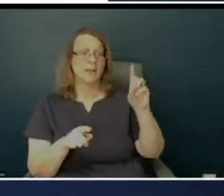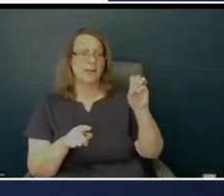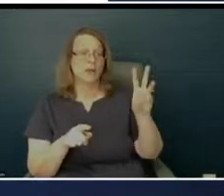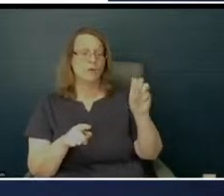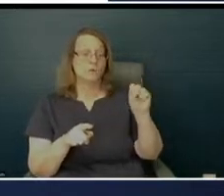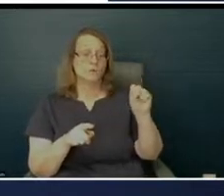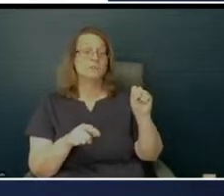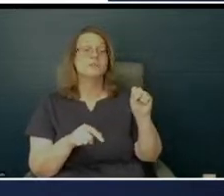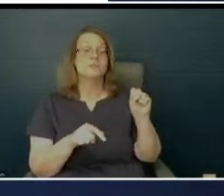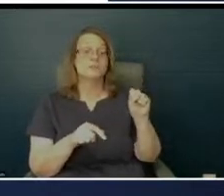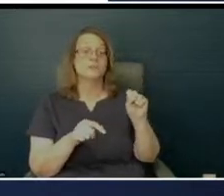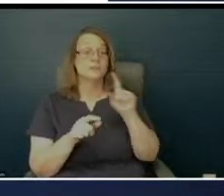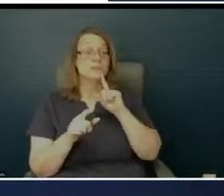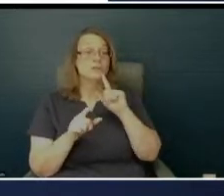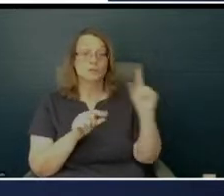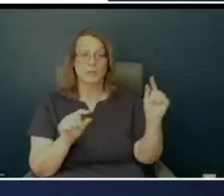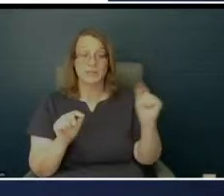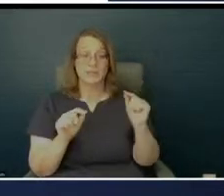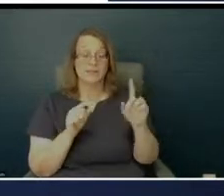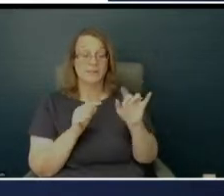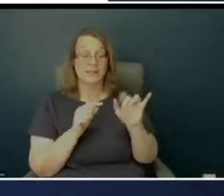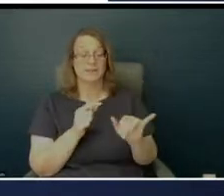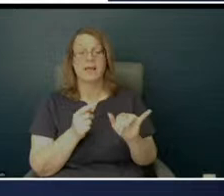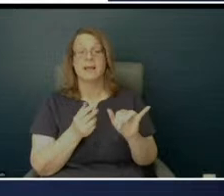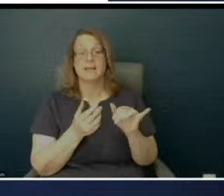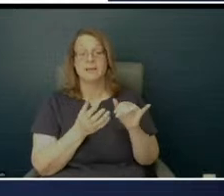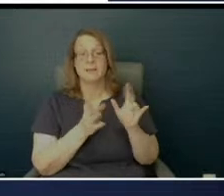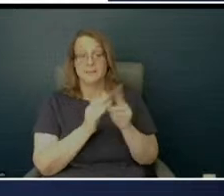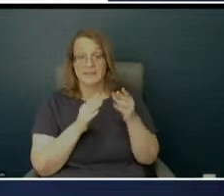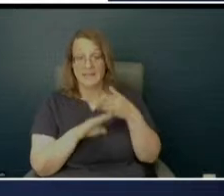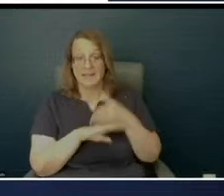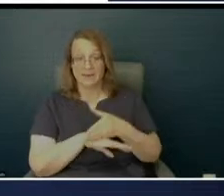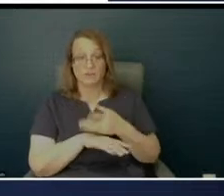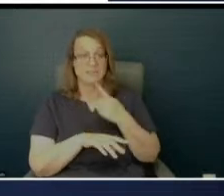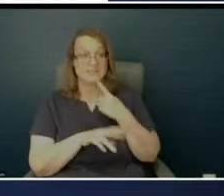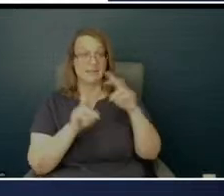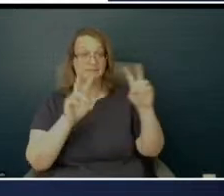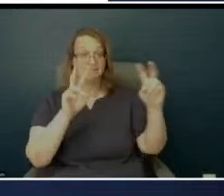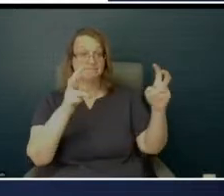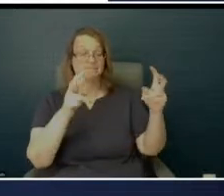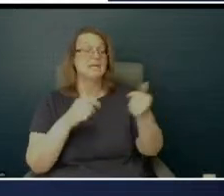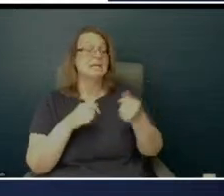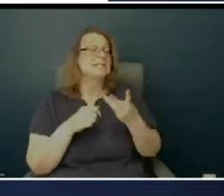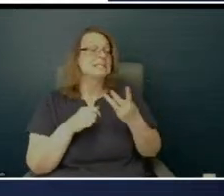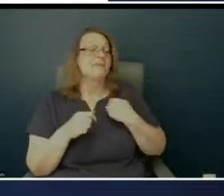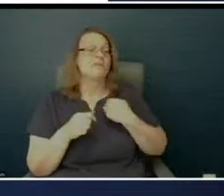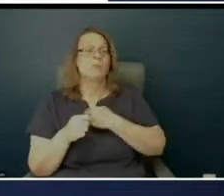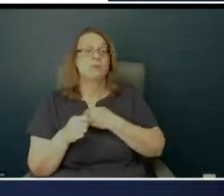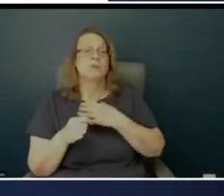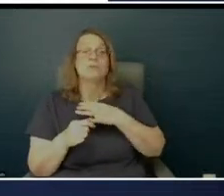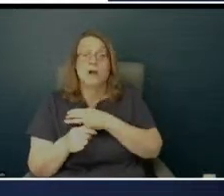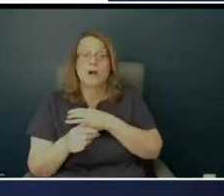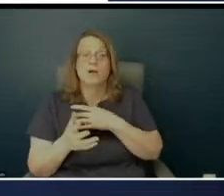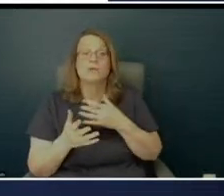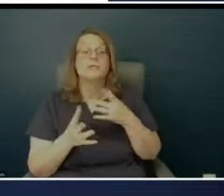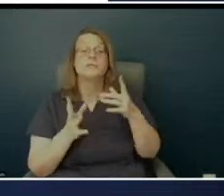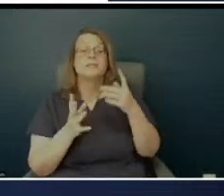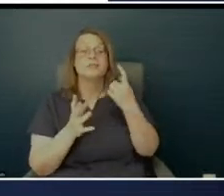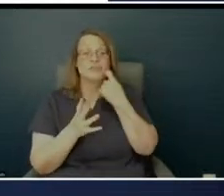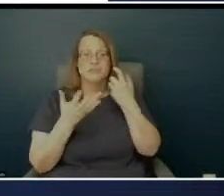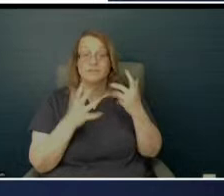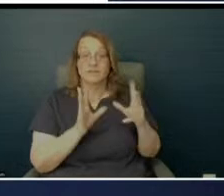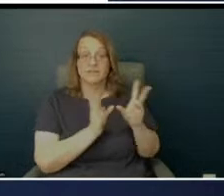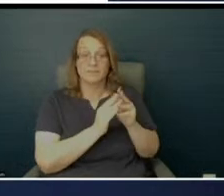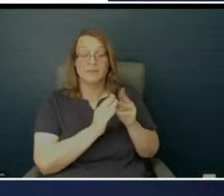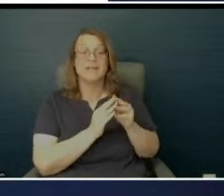happened. He said, quote, "Several members of Congress just finished a meeting in the Oval Office with President Donald Trump,